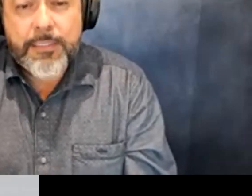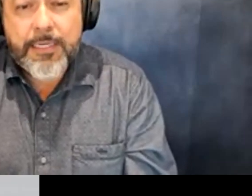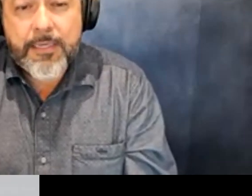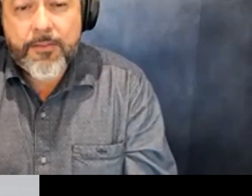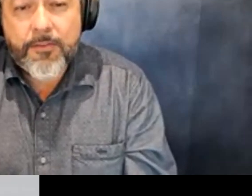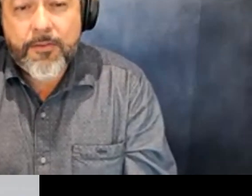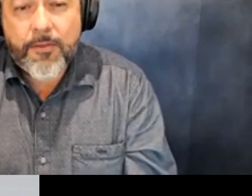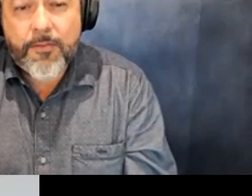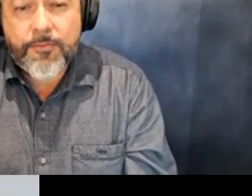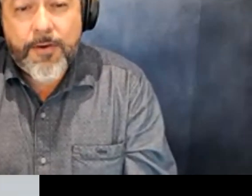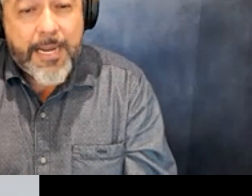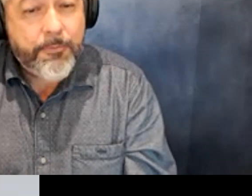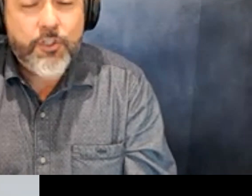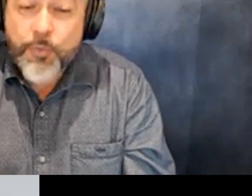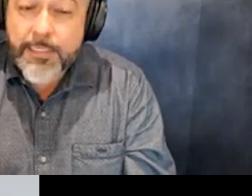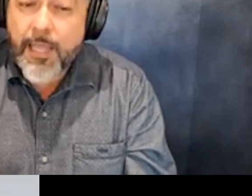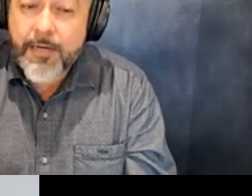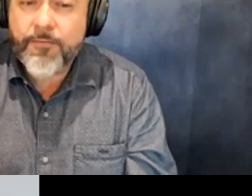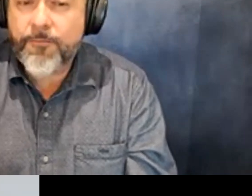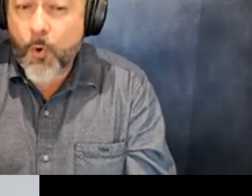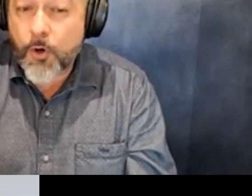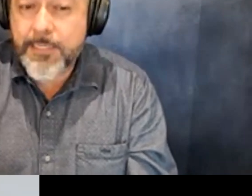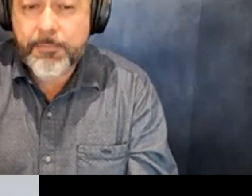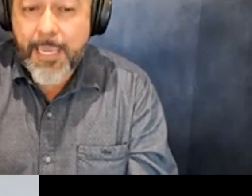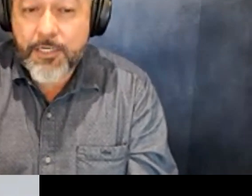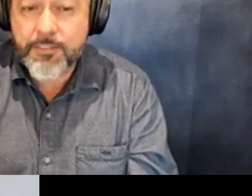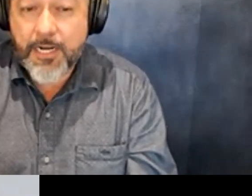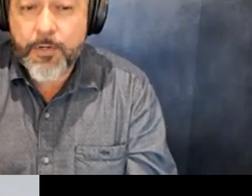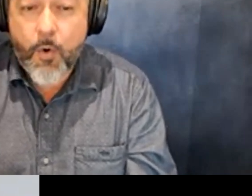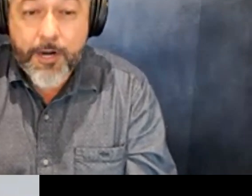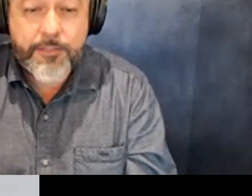and really they're not able to read a lot of the forms and